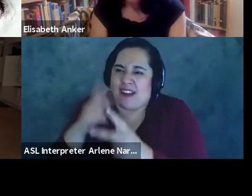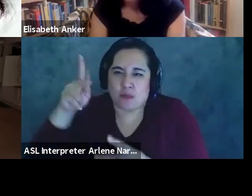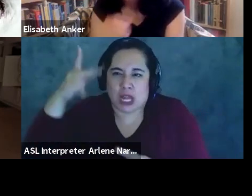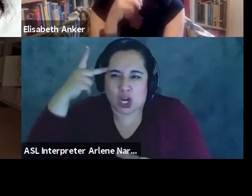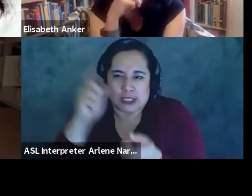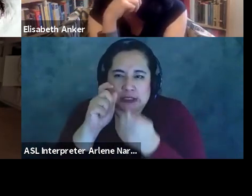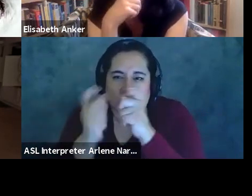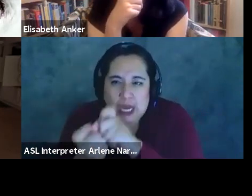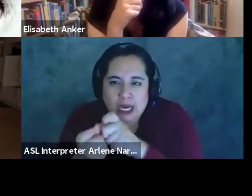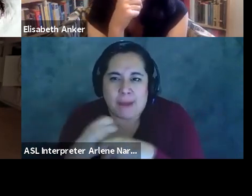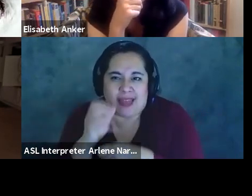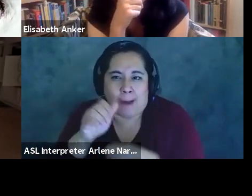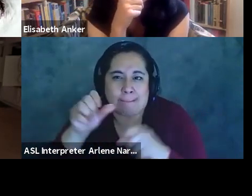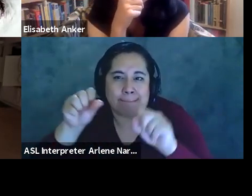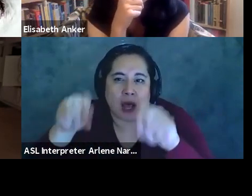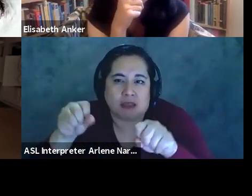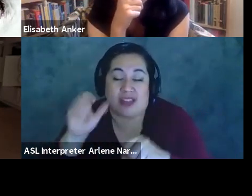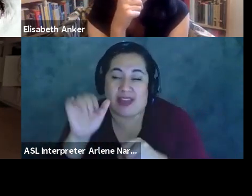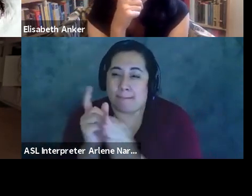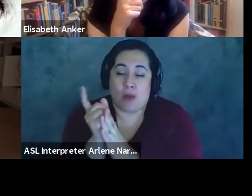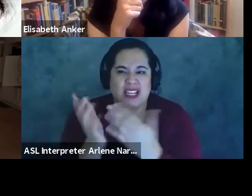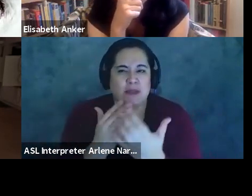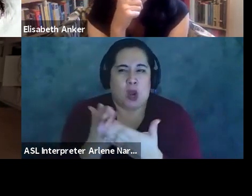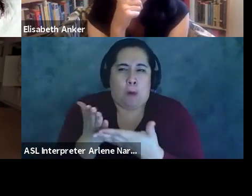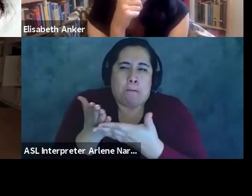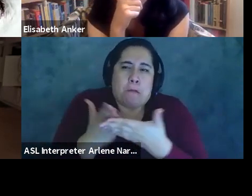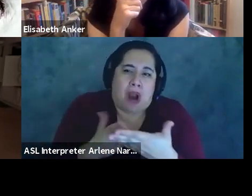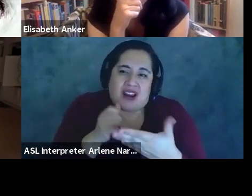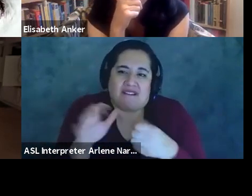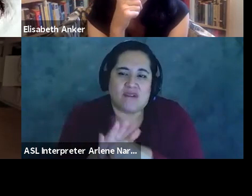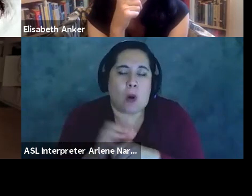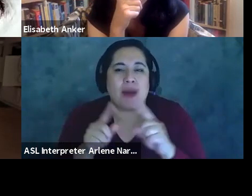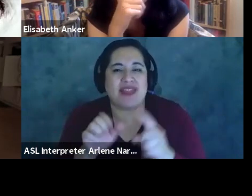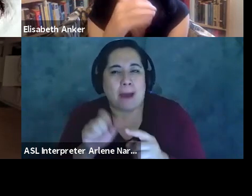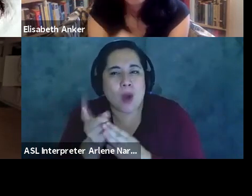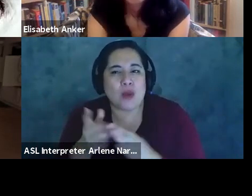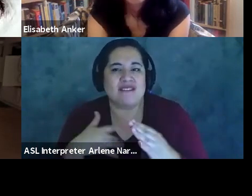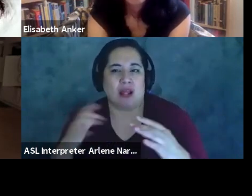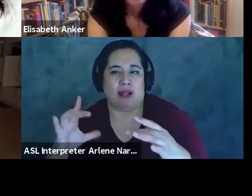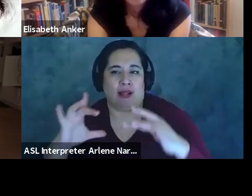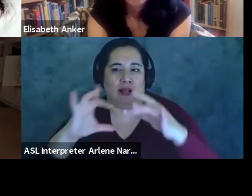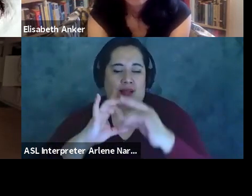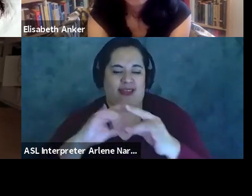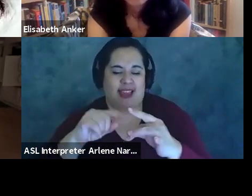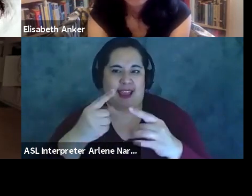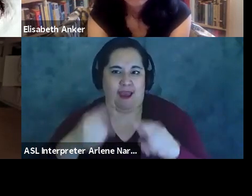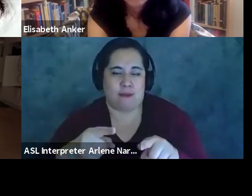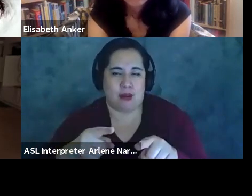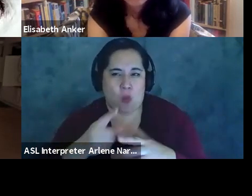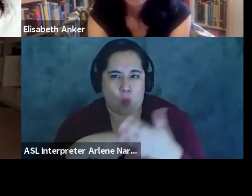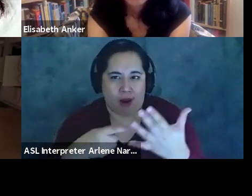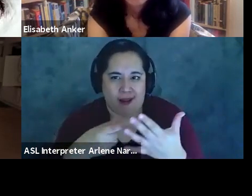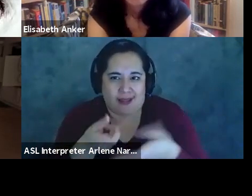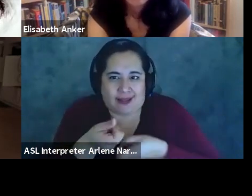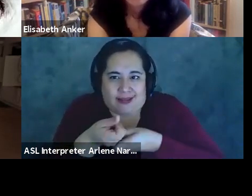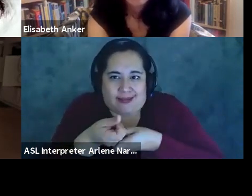it possible for that moment of, even if it's a partial moment of reconciliation to happen. And the